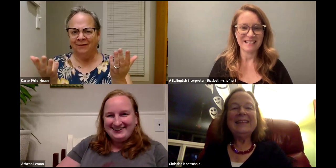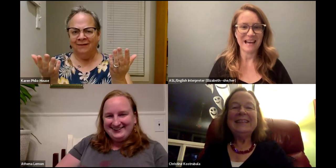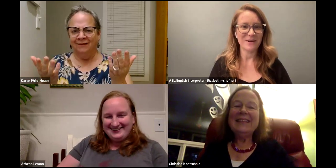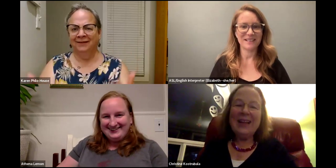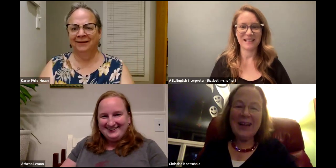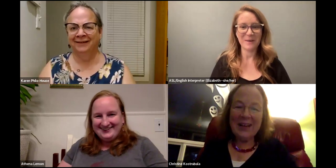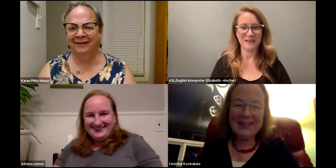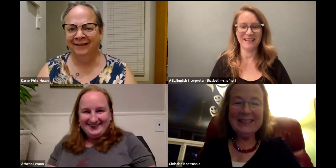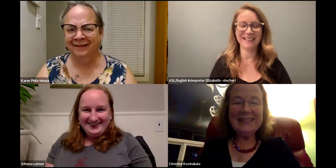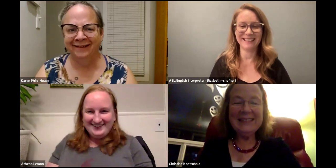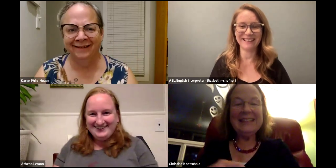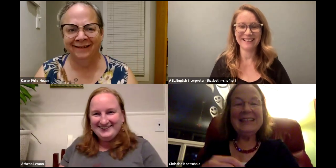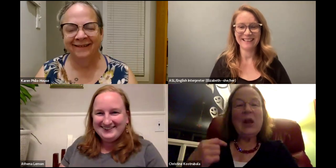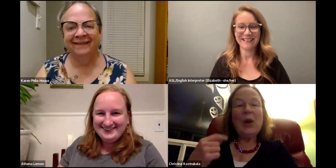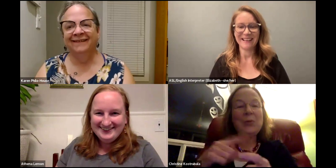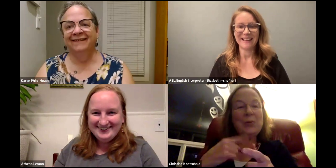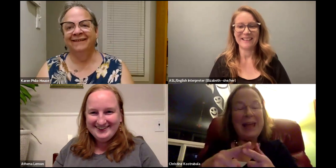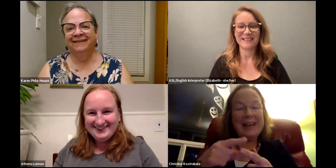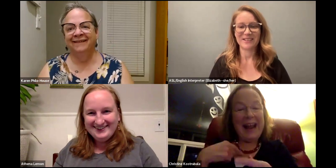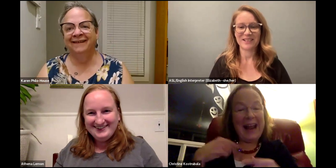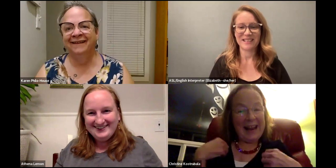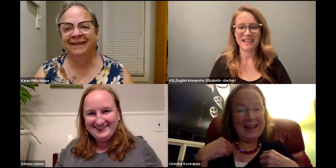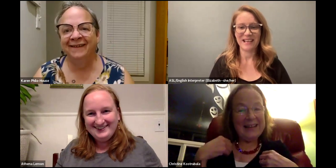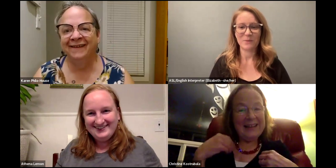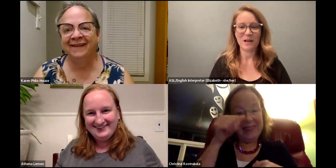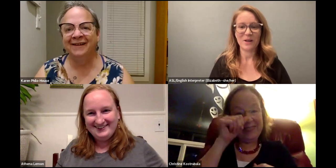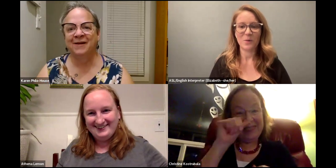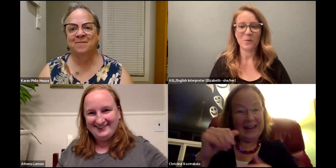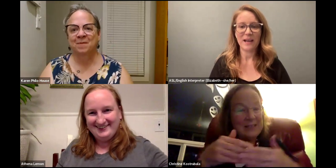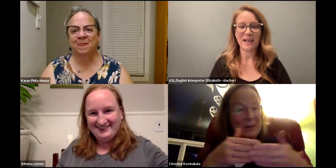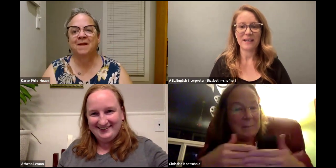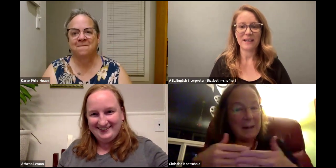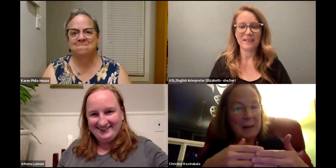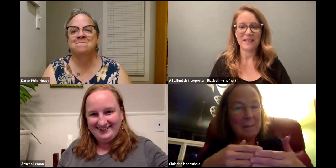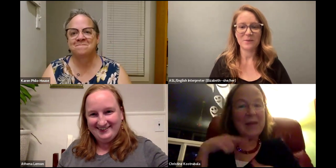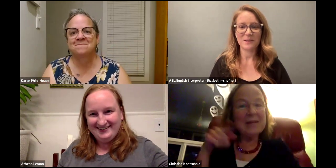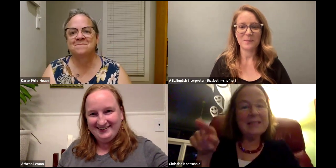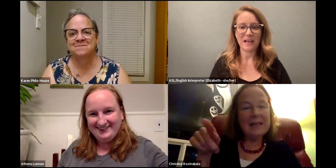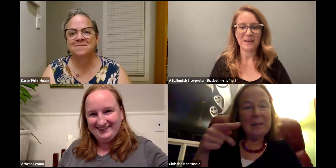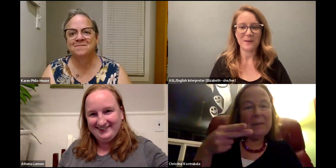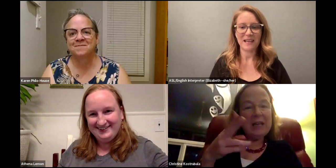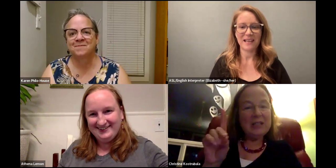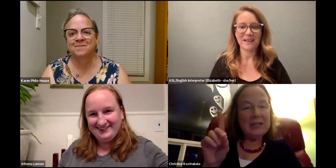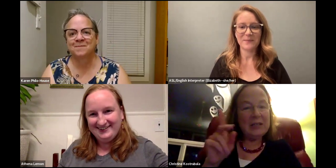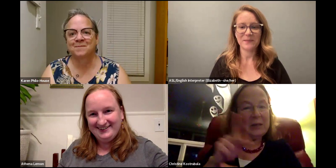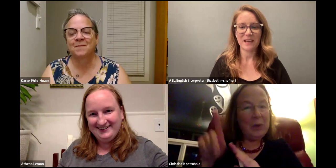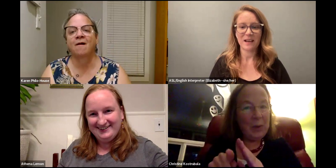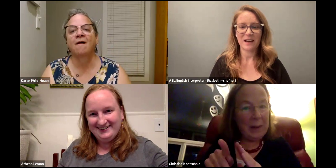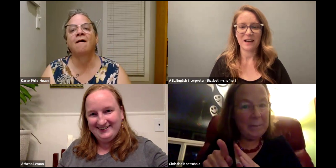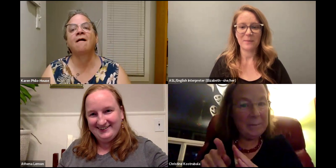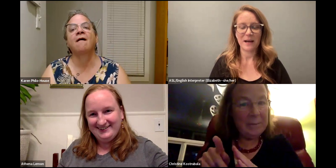become a scientist? How did this happen? This is Christine. Well, when Athena was a